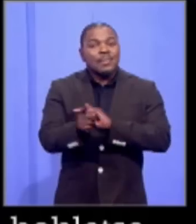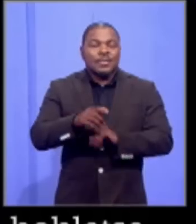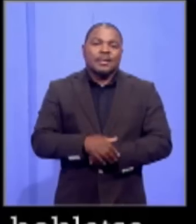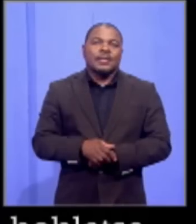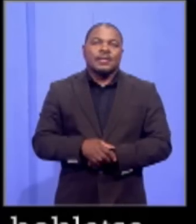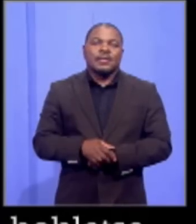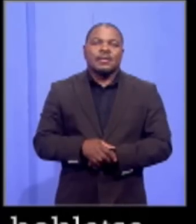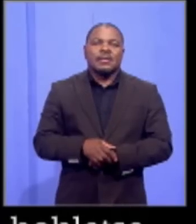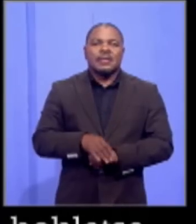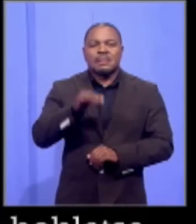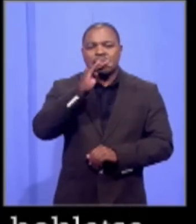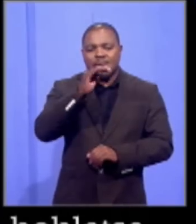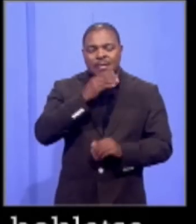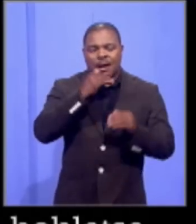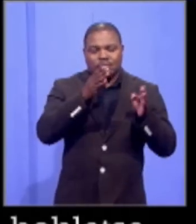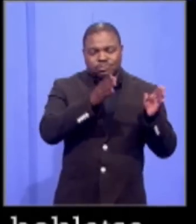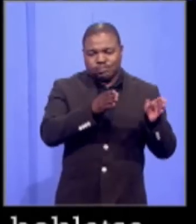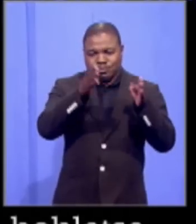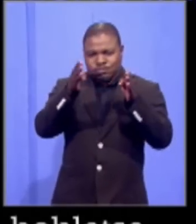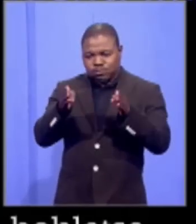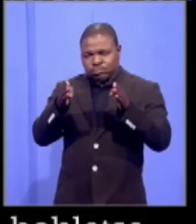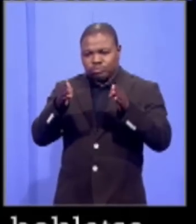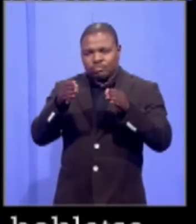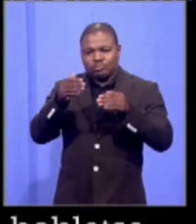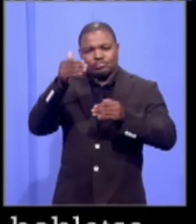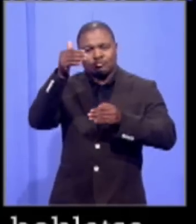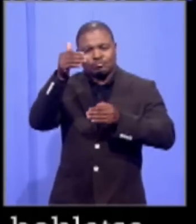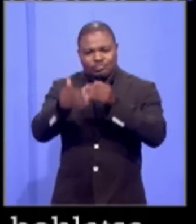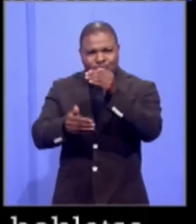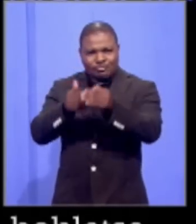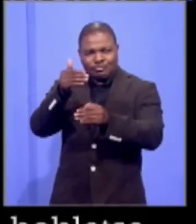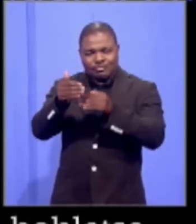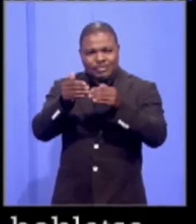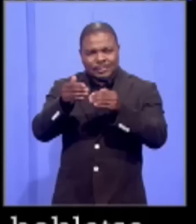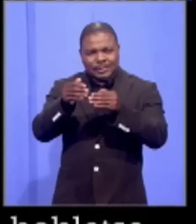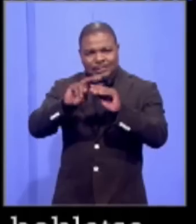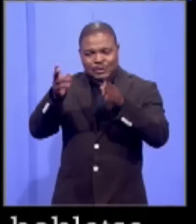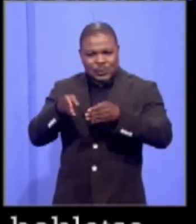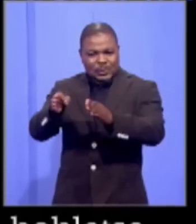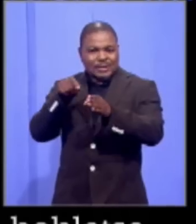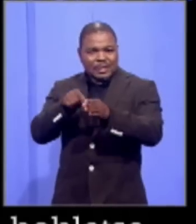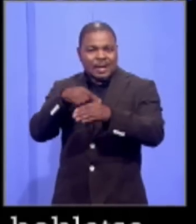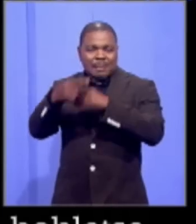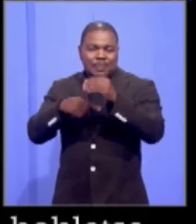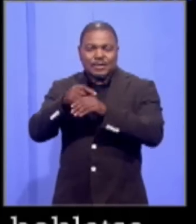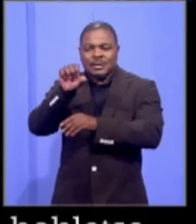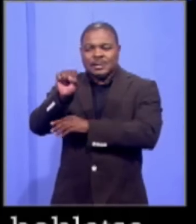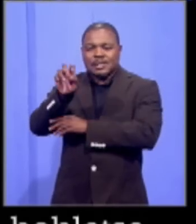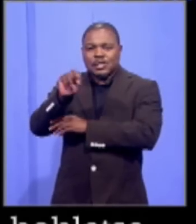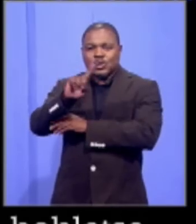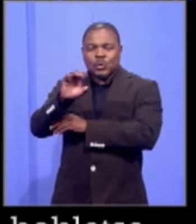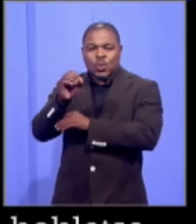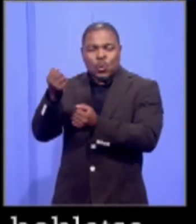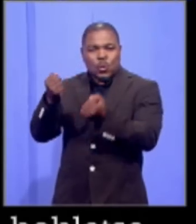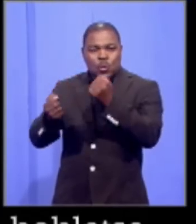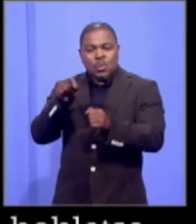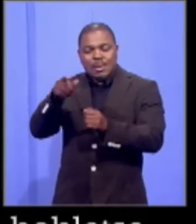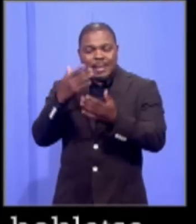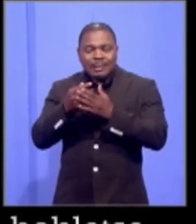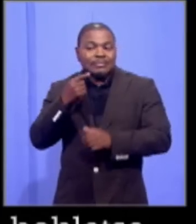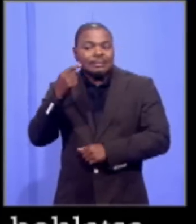e tla tšea direction e rileng bjale tabe e ya Senzo Meyiwa go tla bolelwa gore